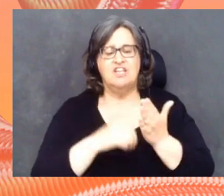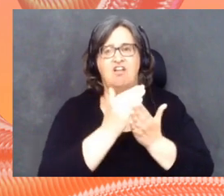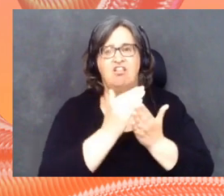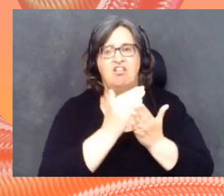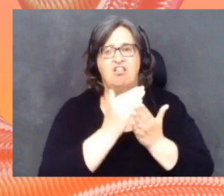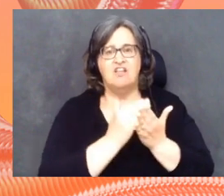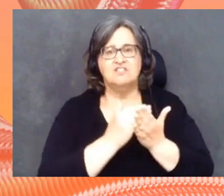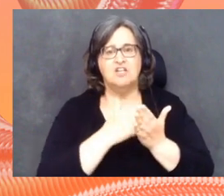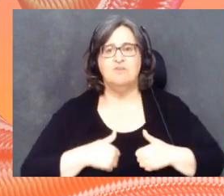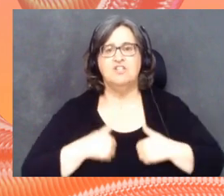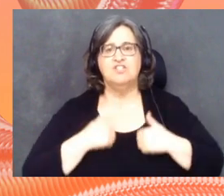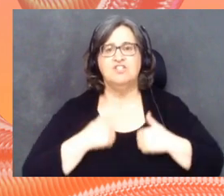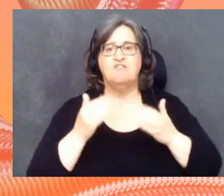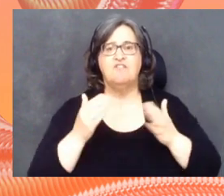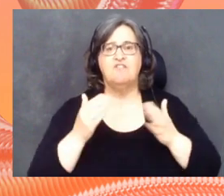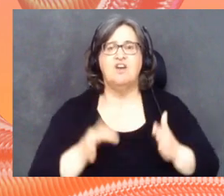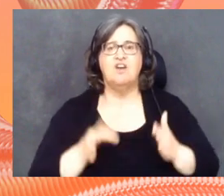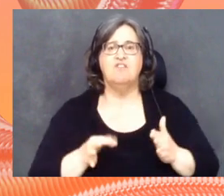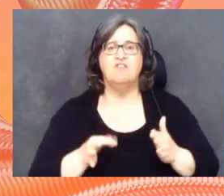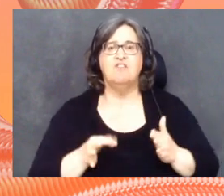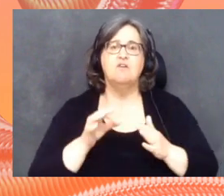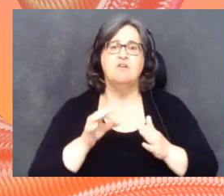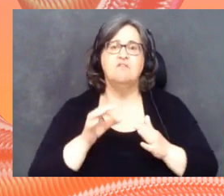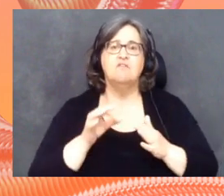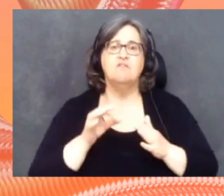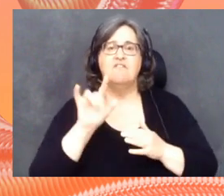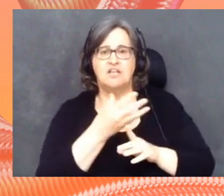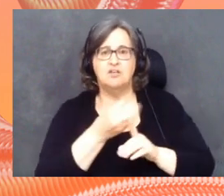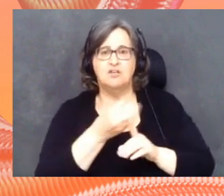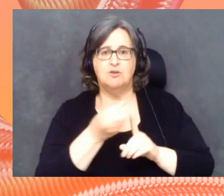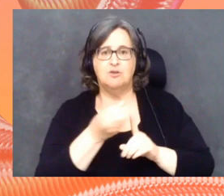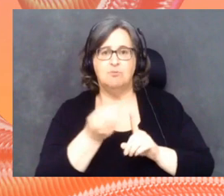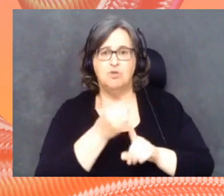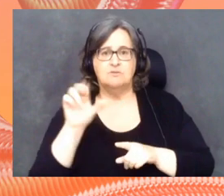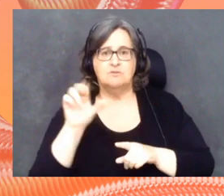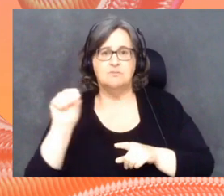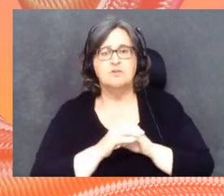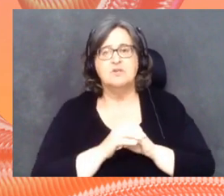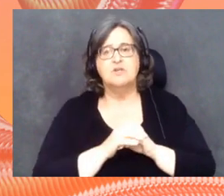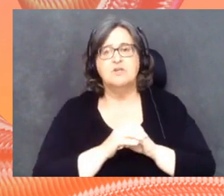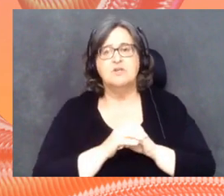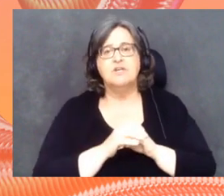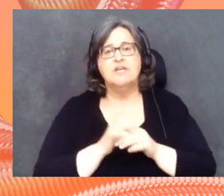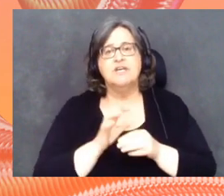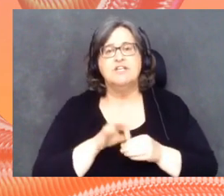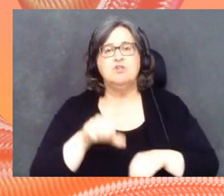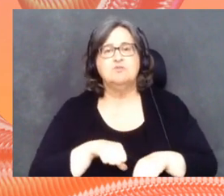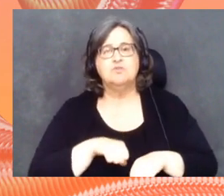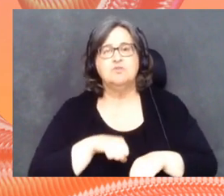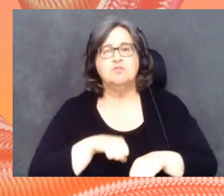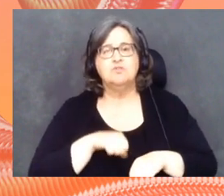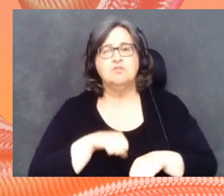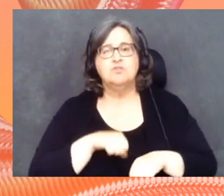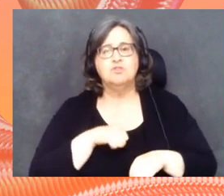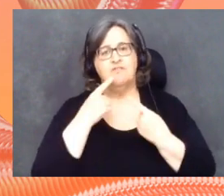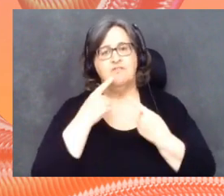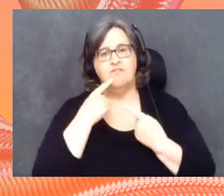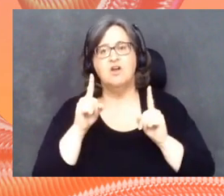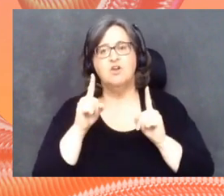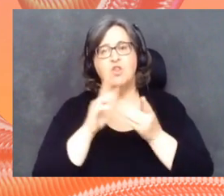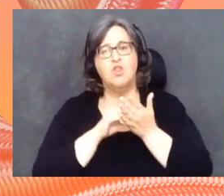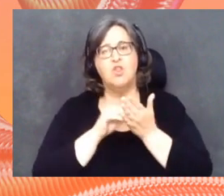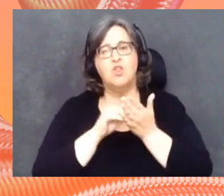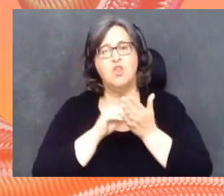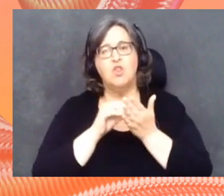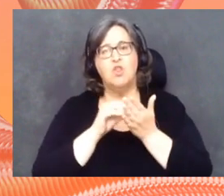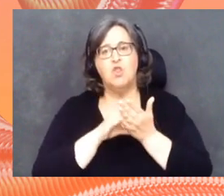of violence and abuse and the spiritual dignity that comes when you finally learn a really hard lesson.